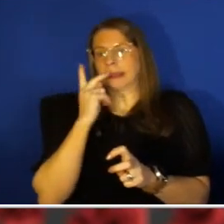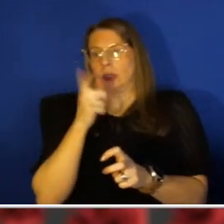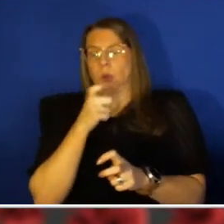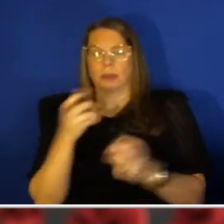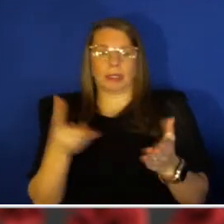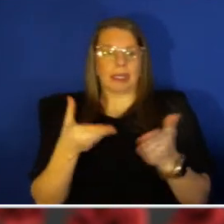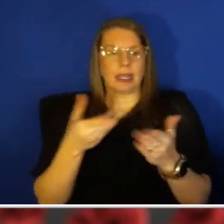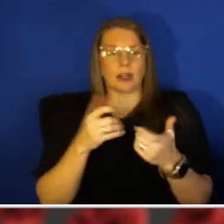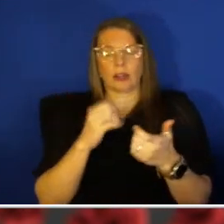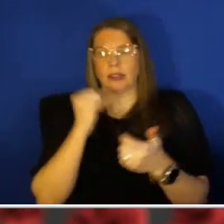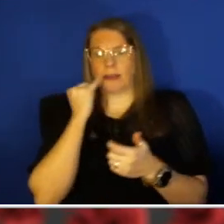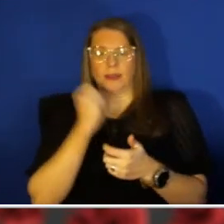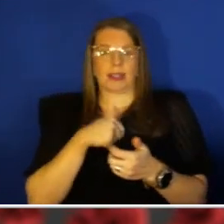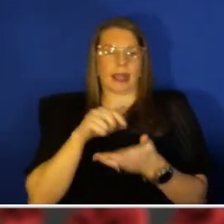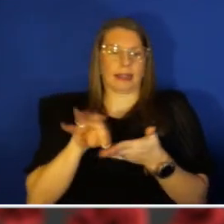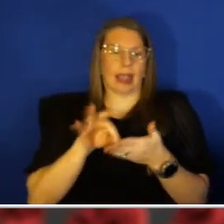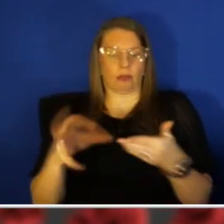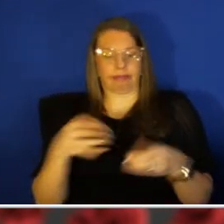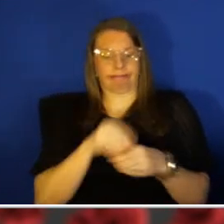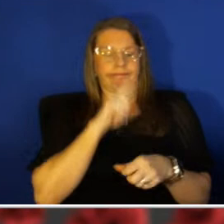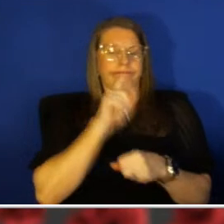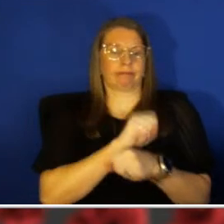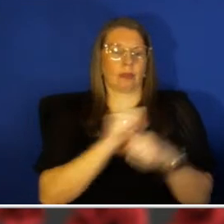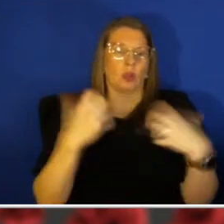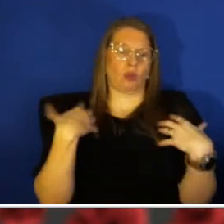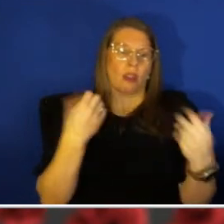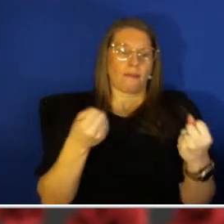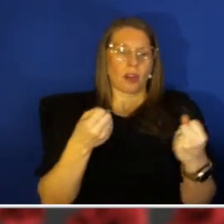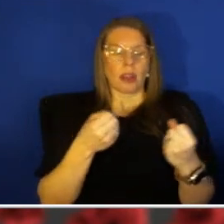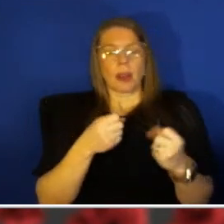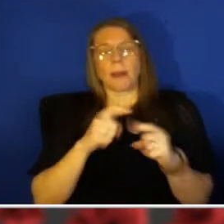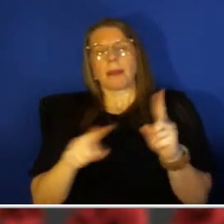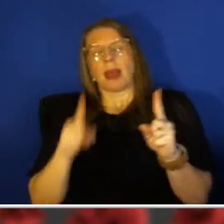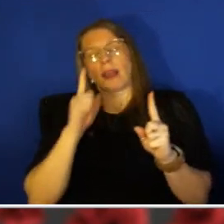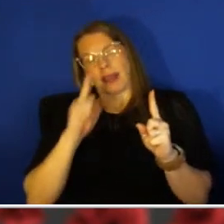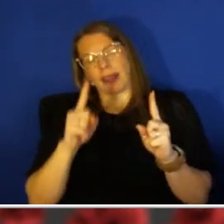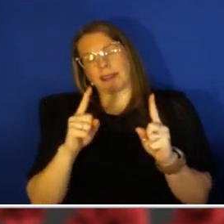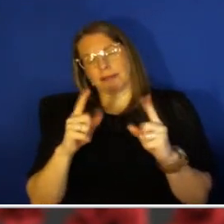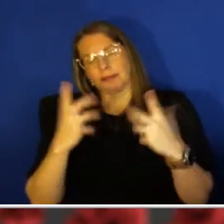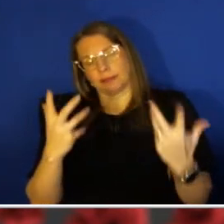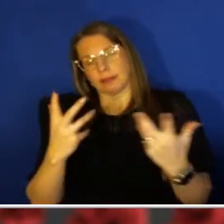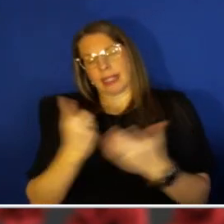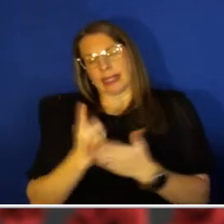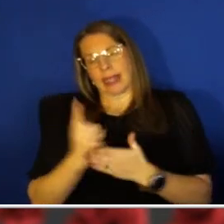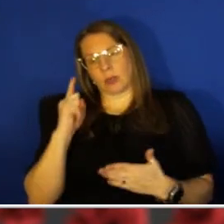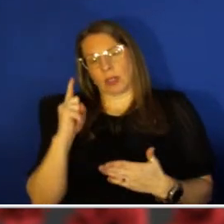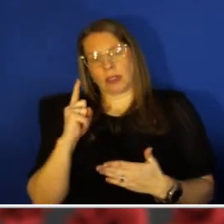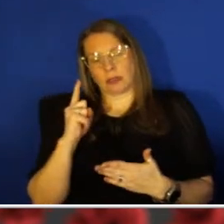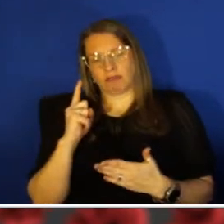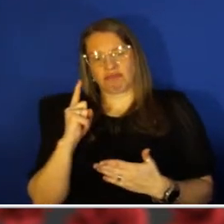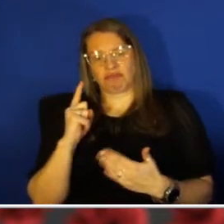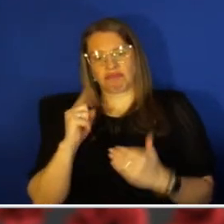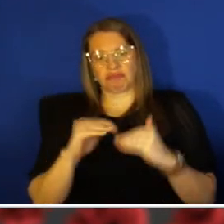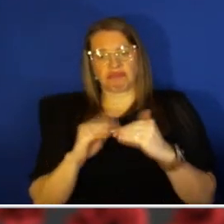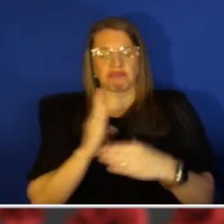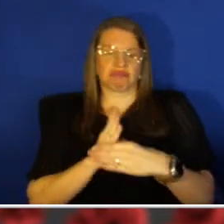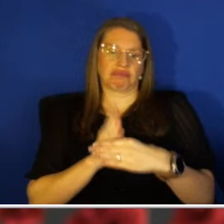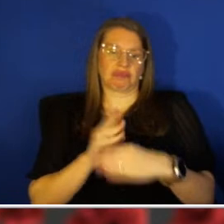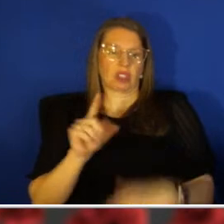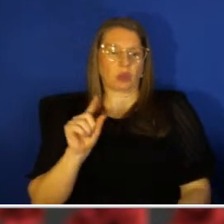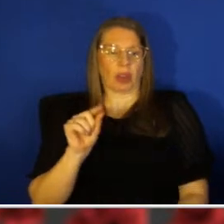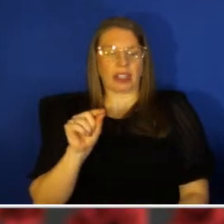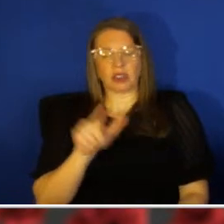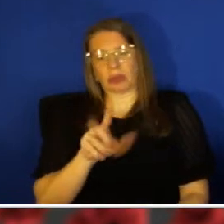count those in the actual recovery period. But I think for the most part of last week, we were really sitting on that mid-20s,